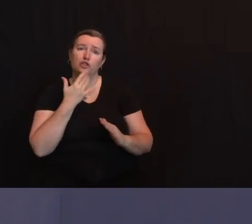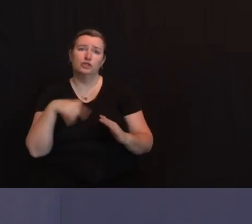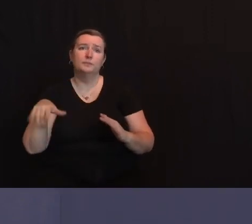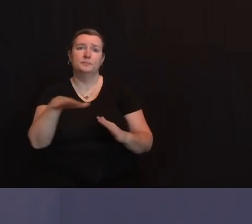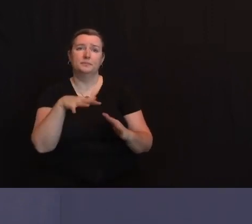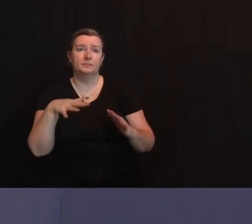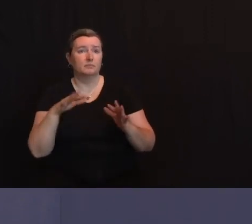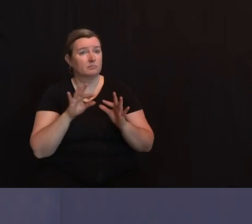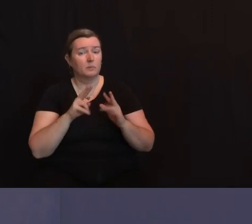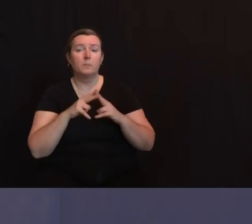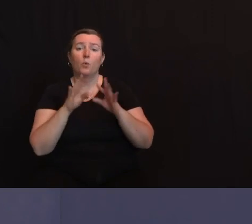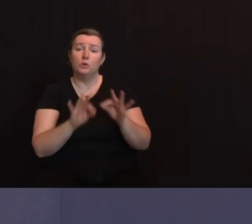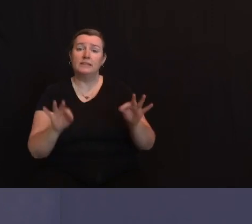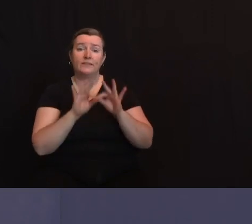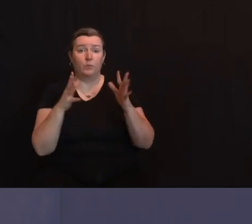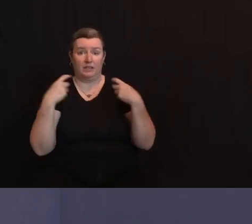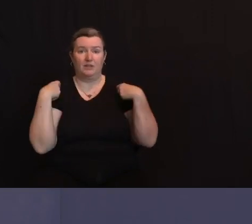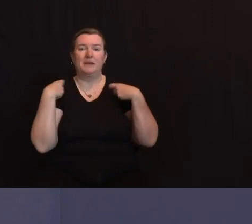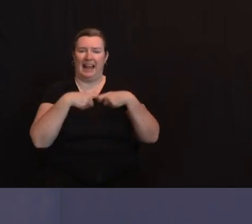the Hispanic community.